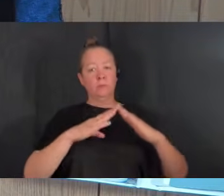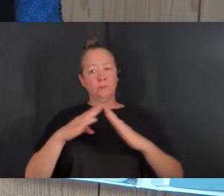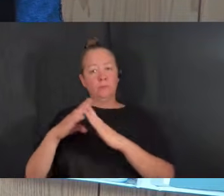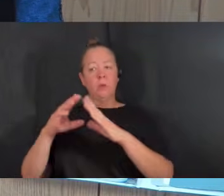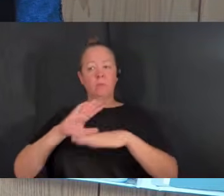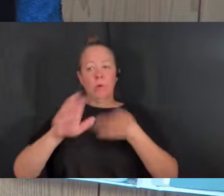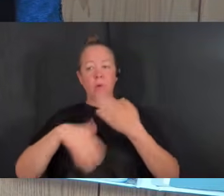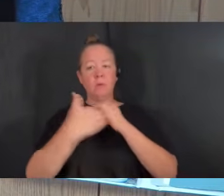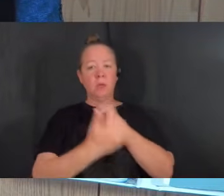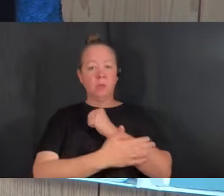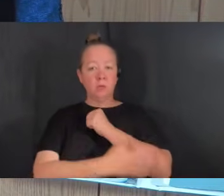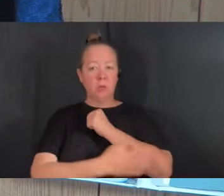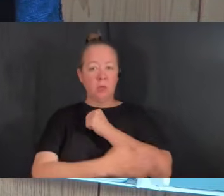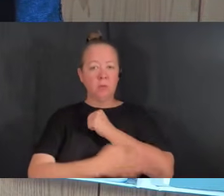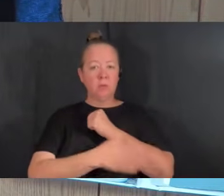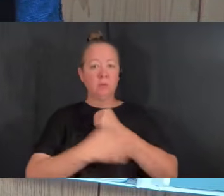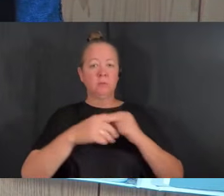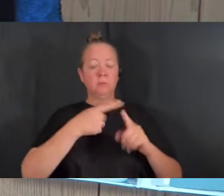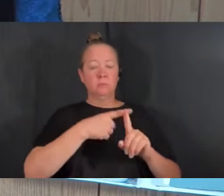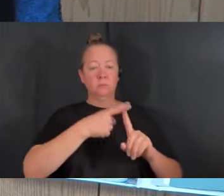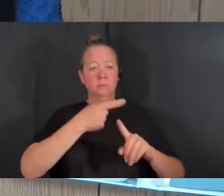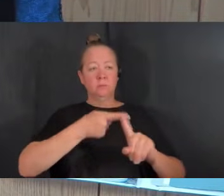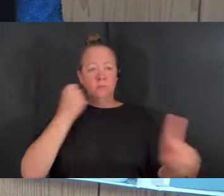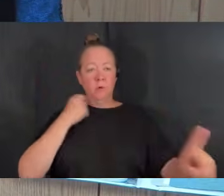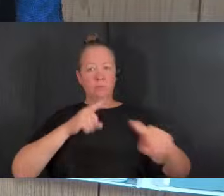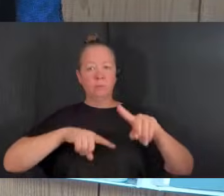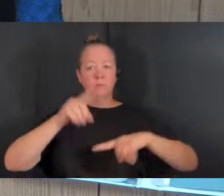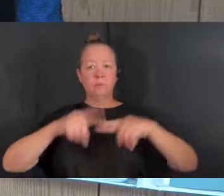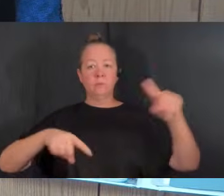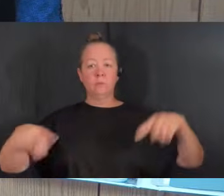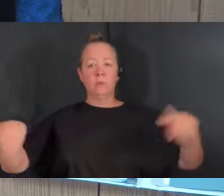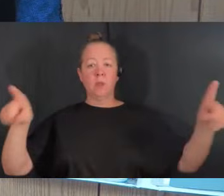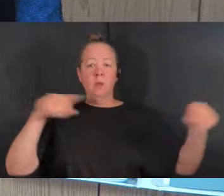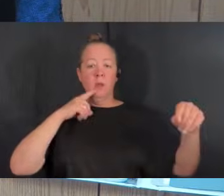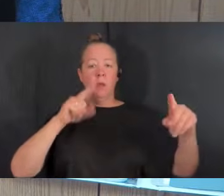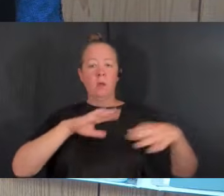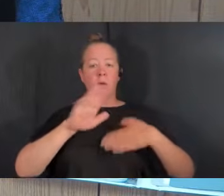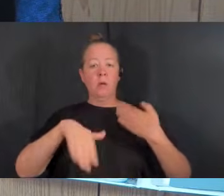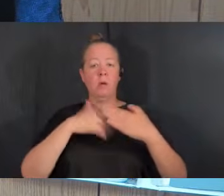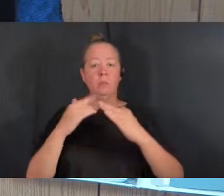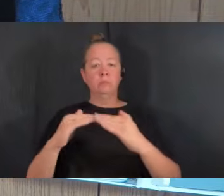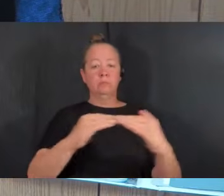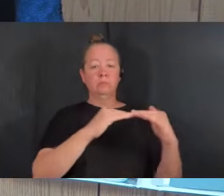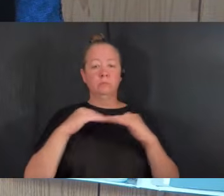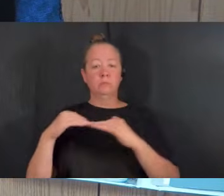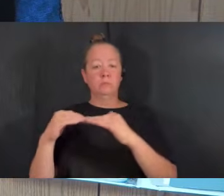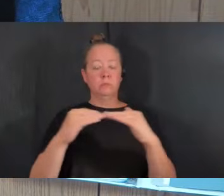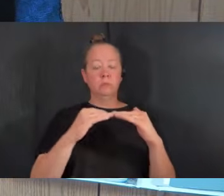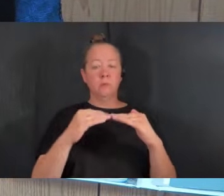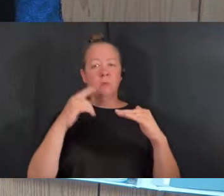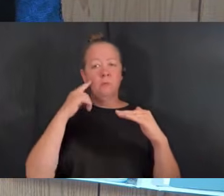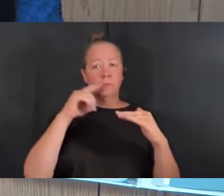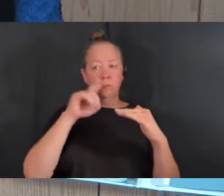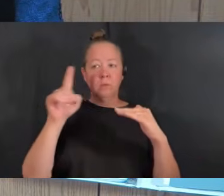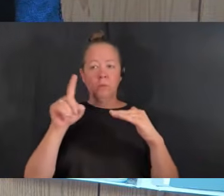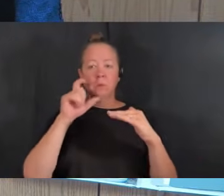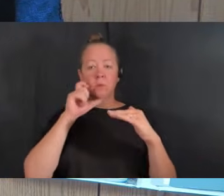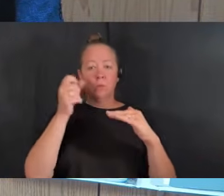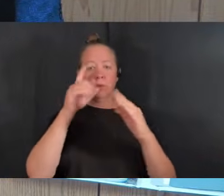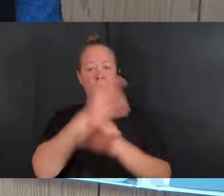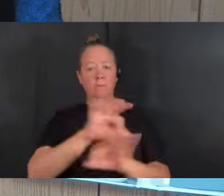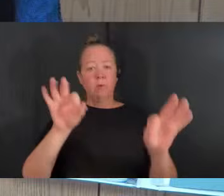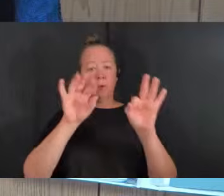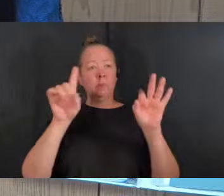declared equal not only in freedom but also in justice, both of which are essential for a healthy human